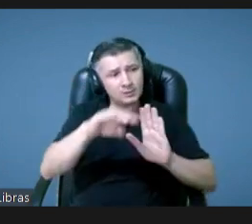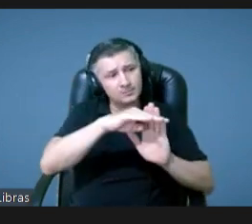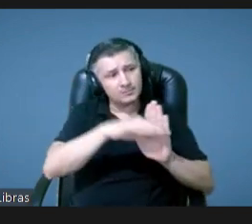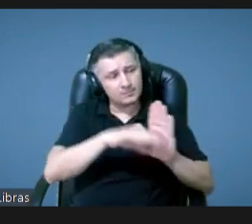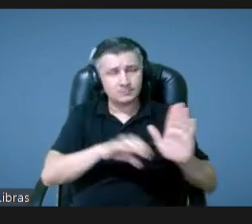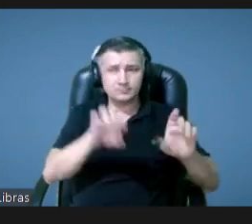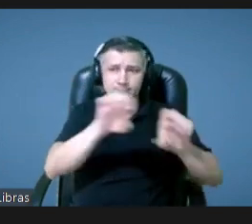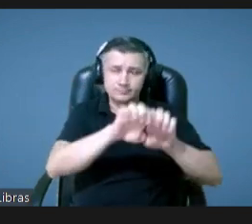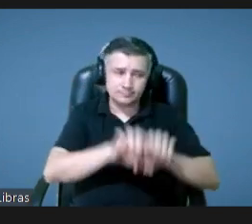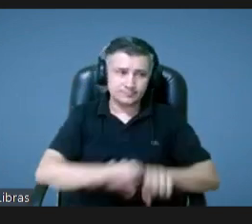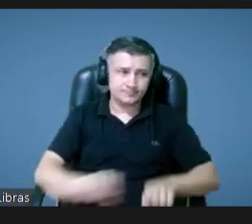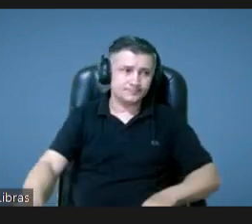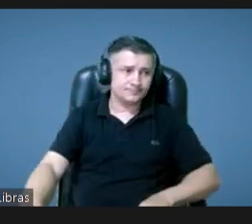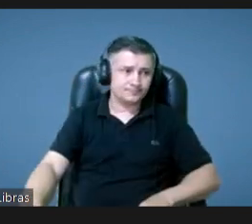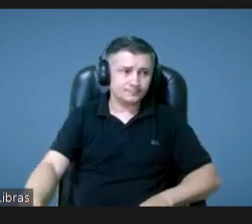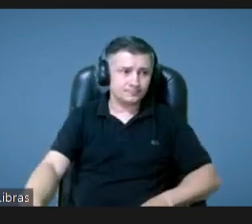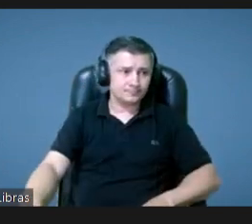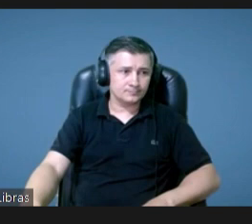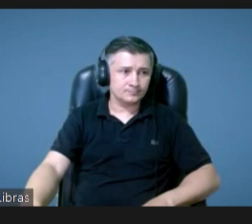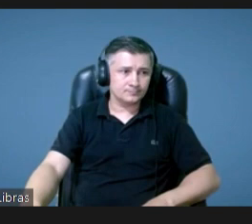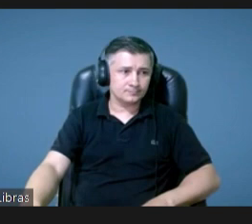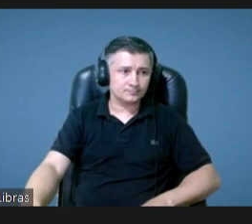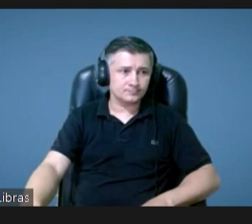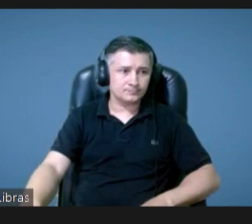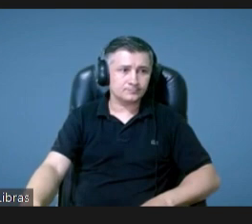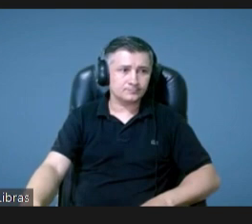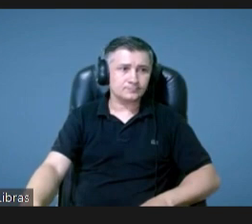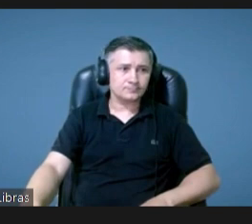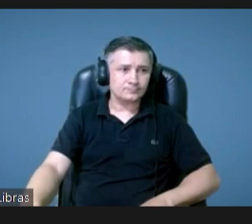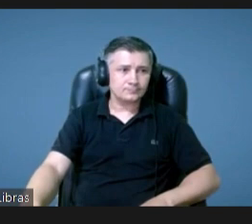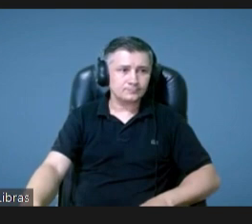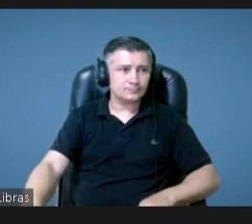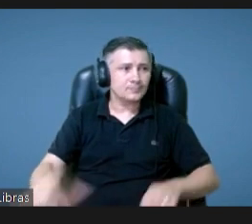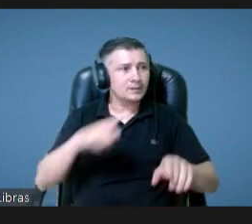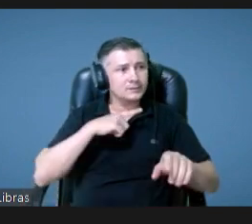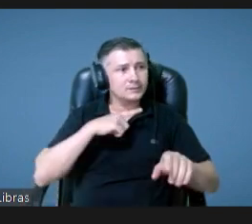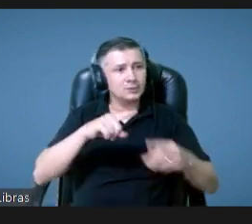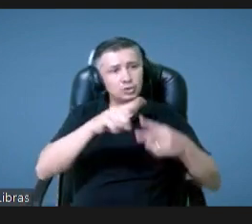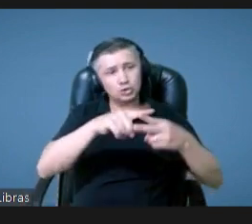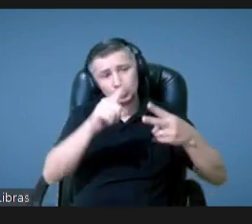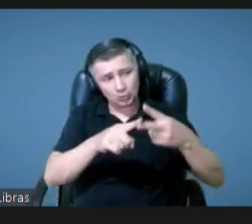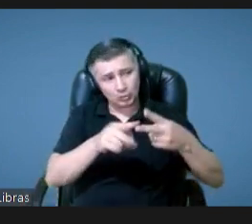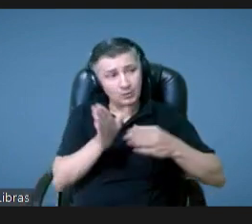now being structured. Of these 4 funds,